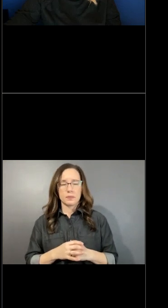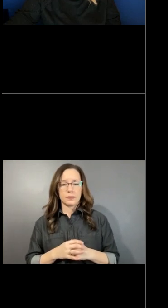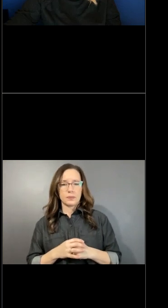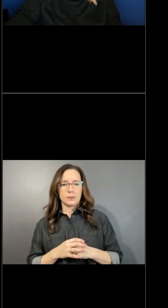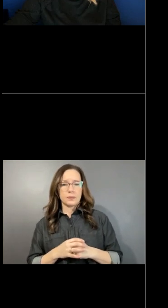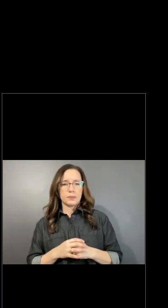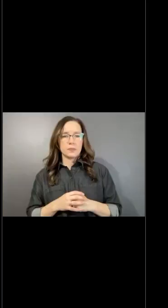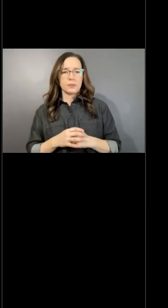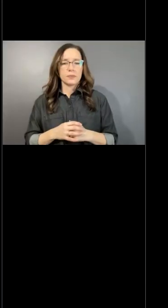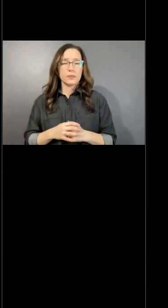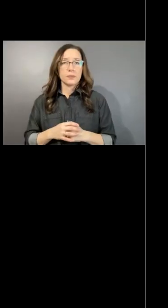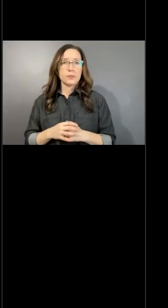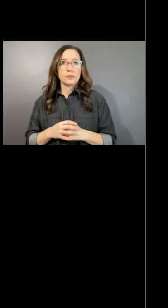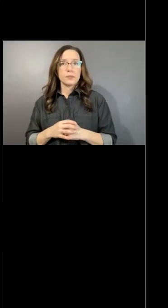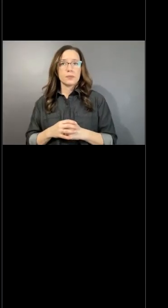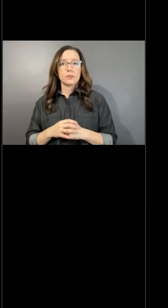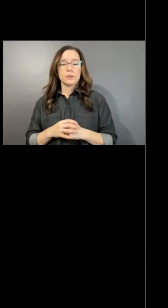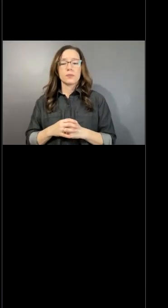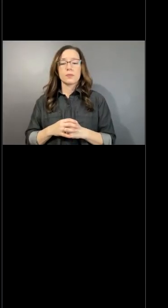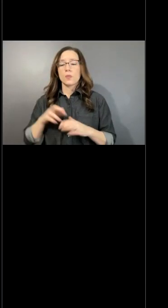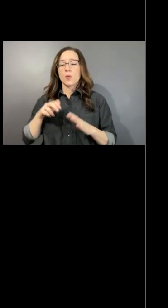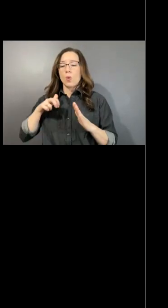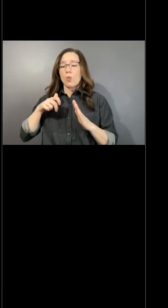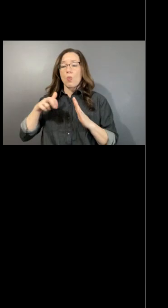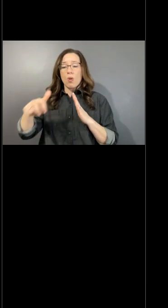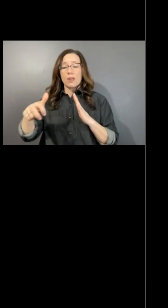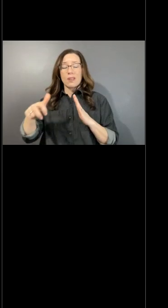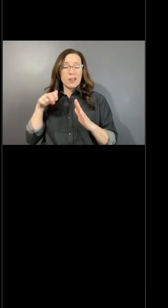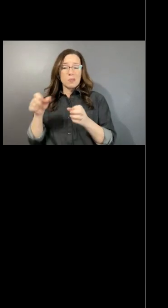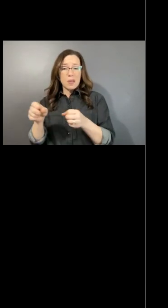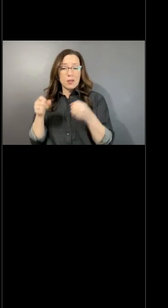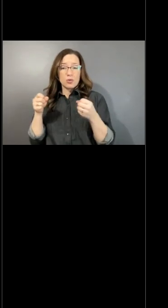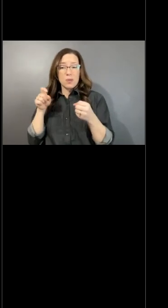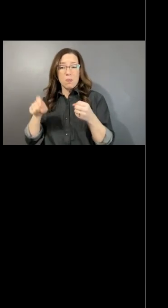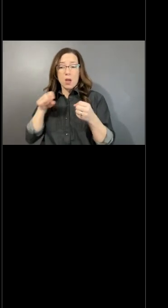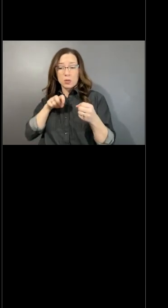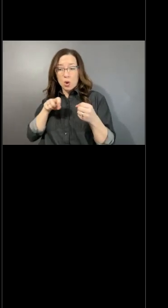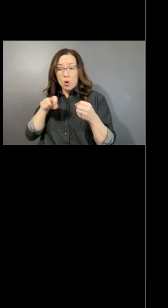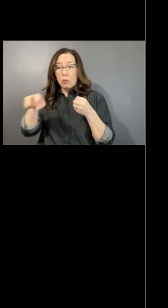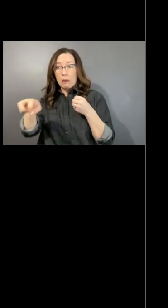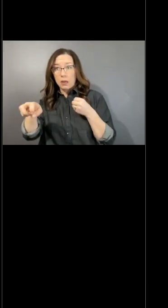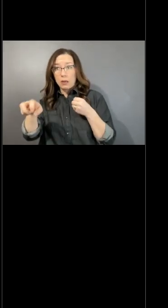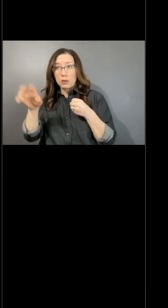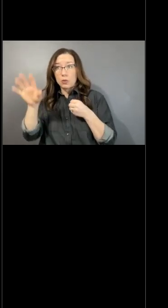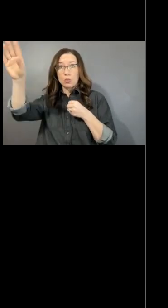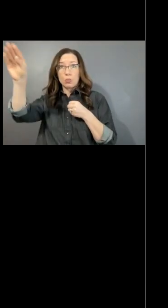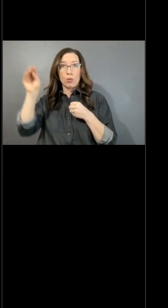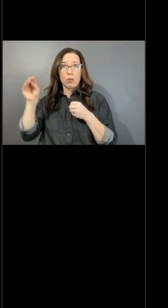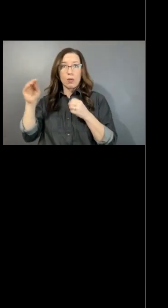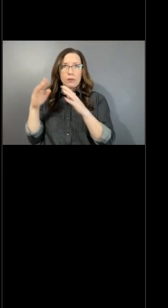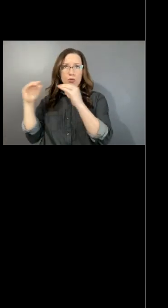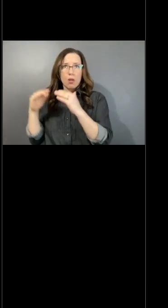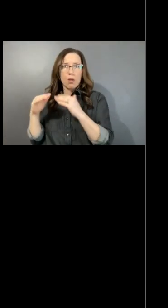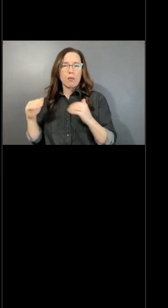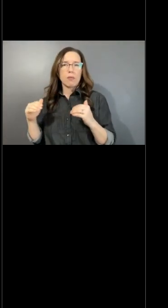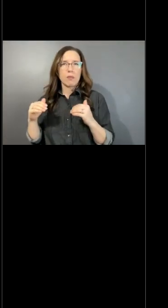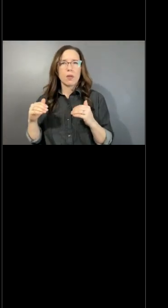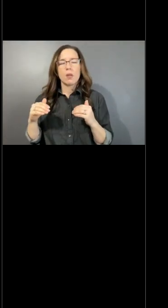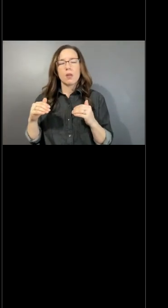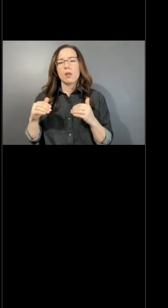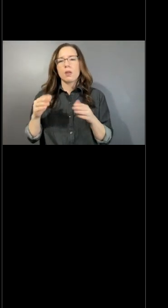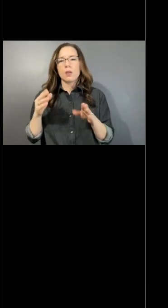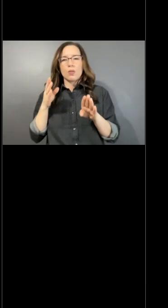At walk-in pantries that must be entered to reach the stored items, the doorway